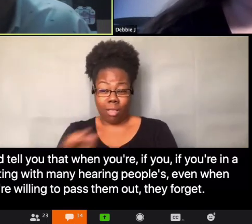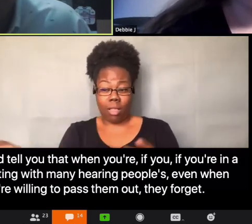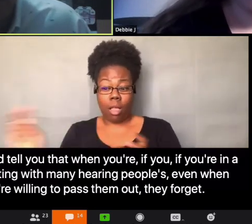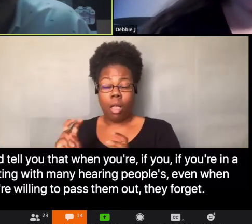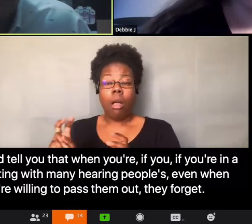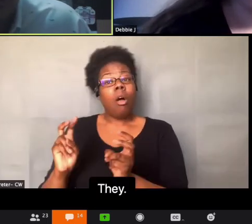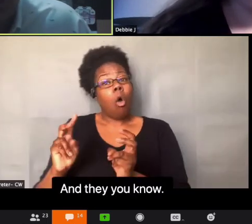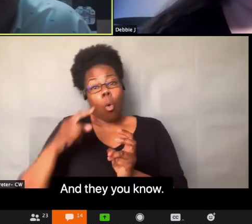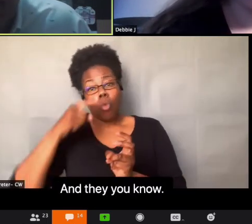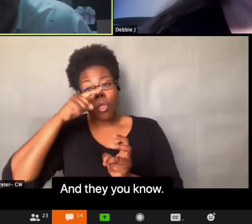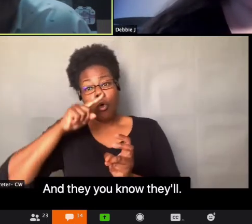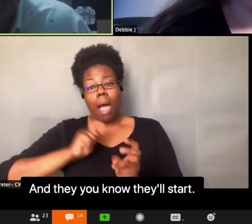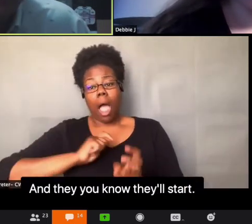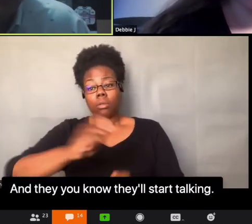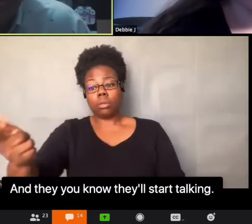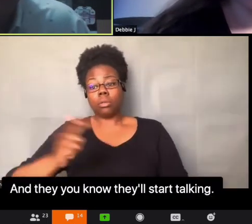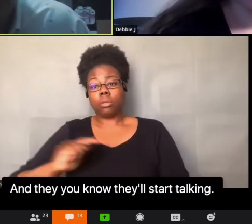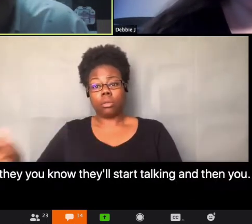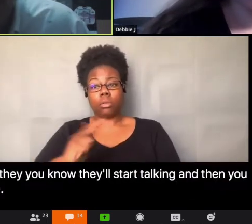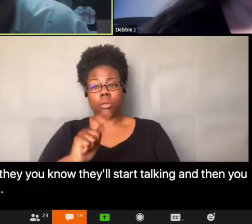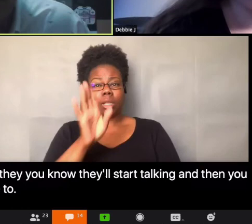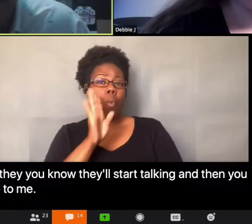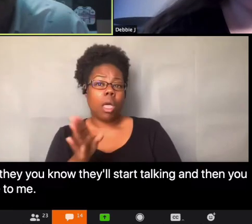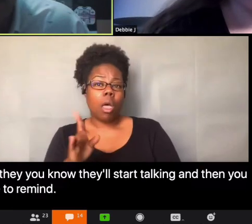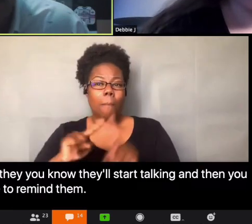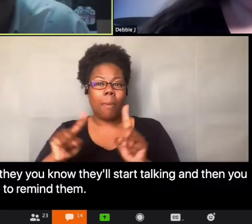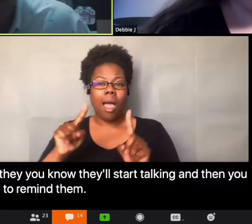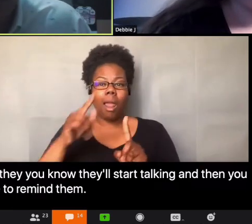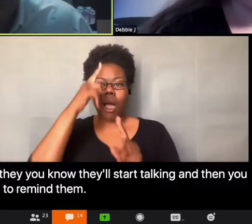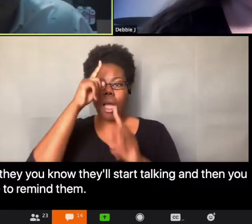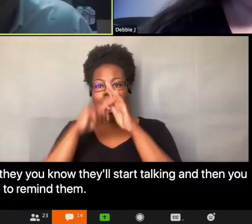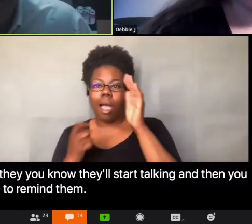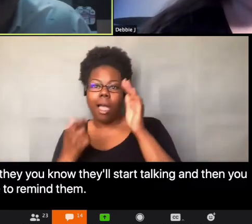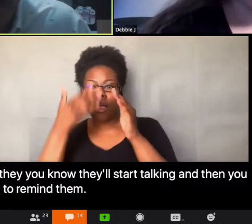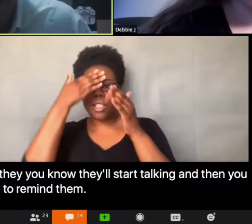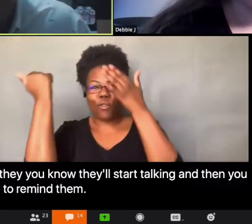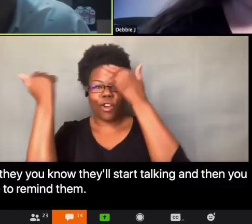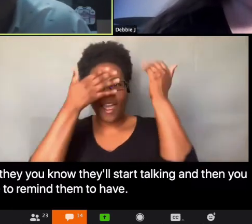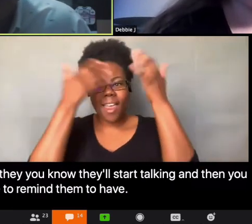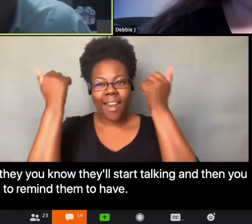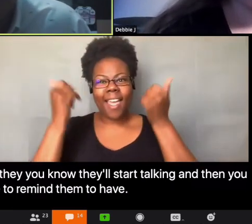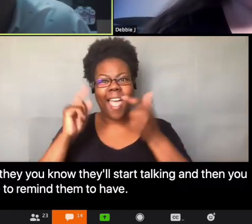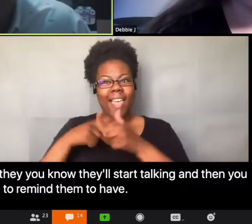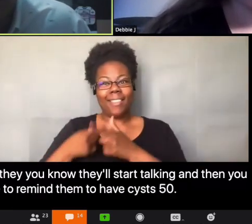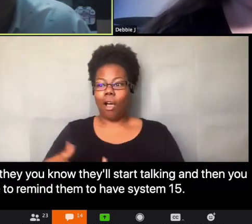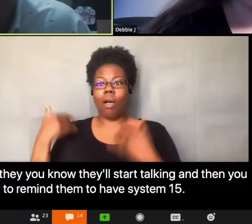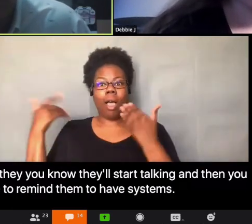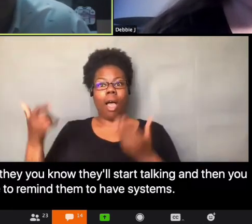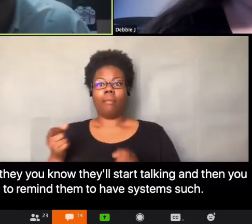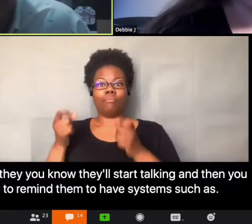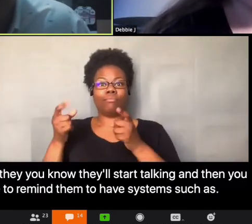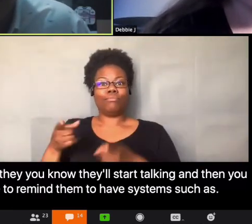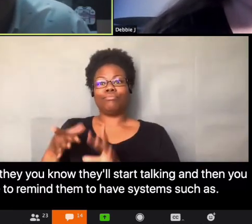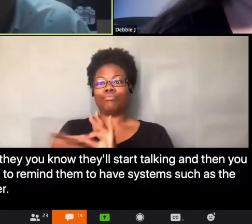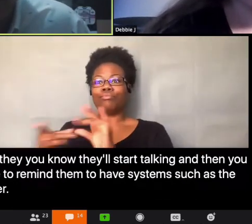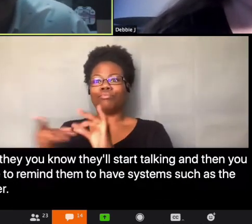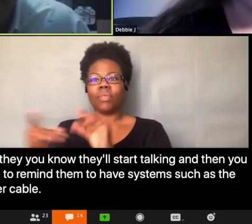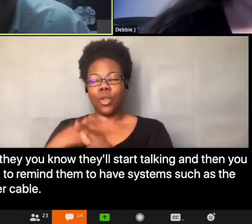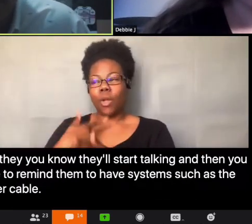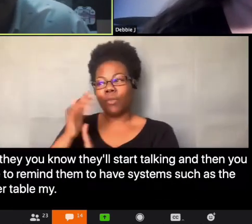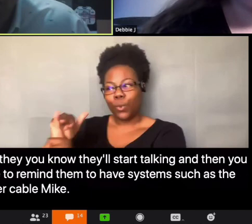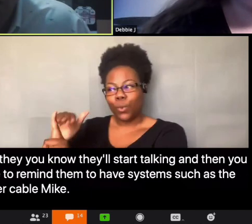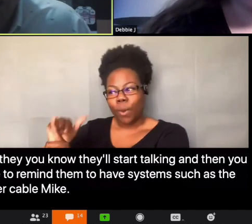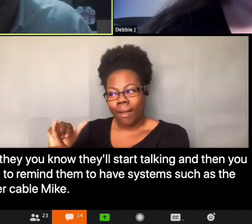And they'll start talking, and then you have to remind them. To have systems such as the Roger table